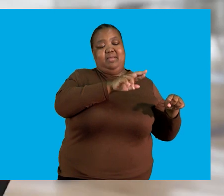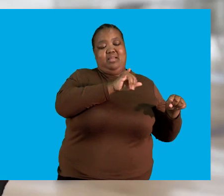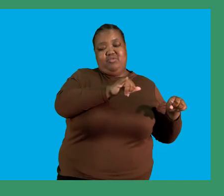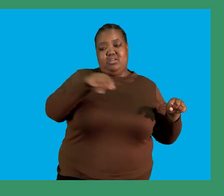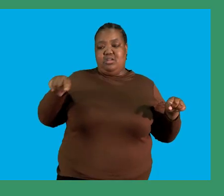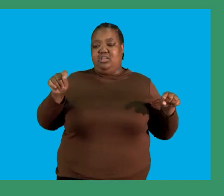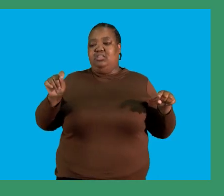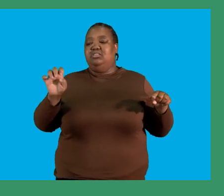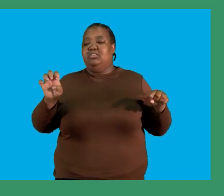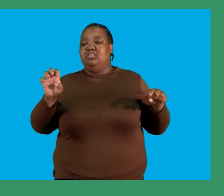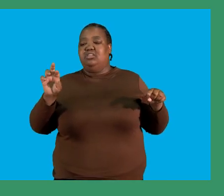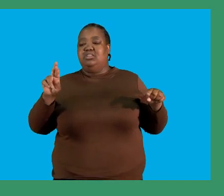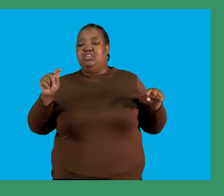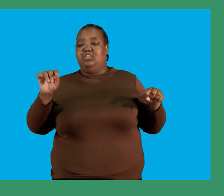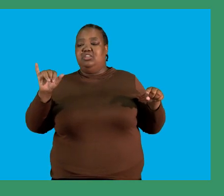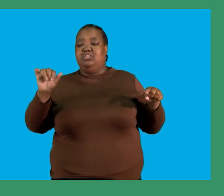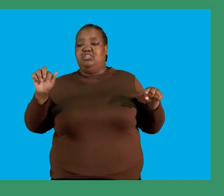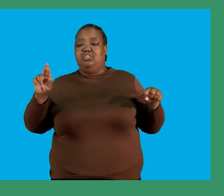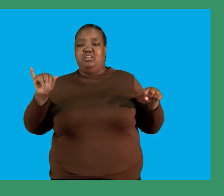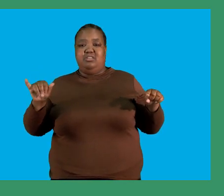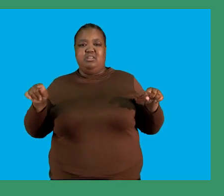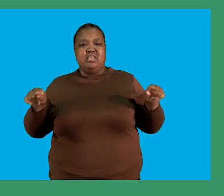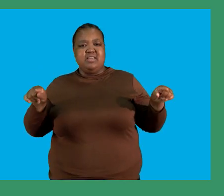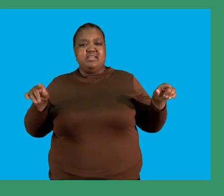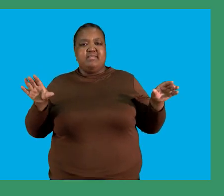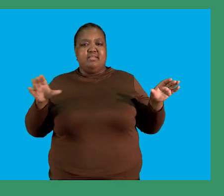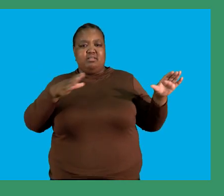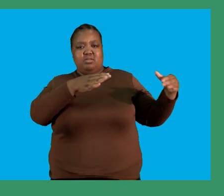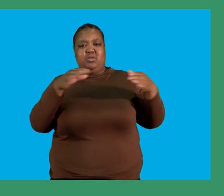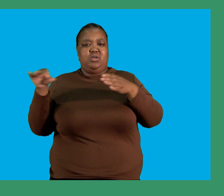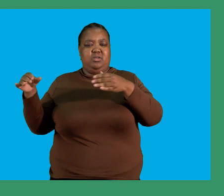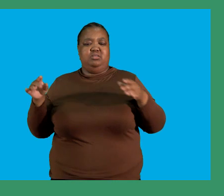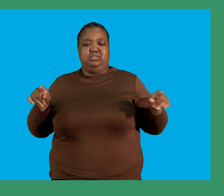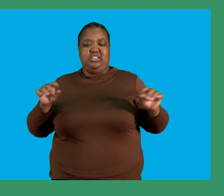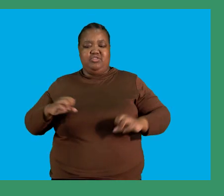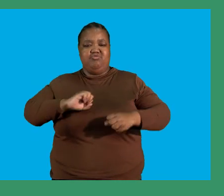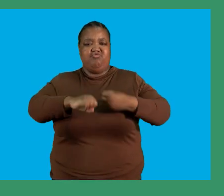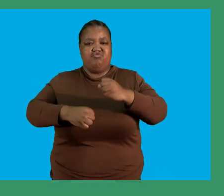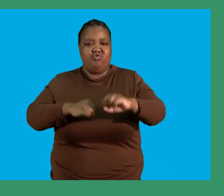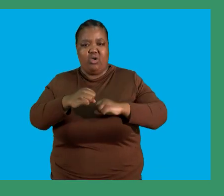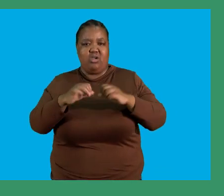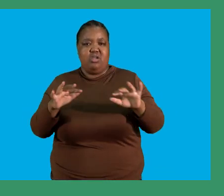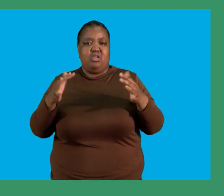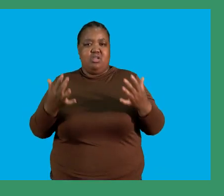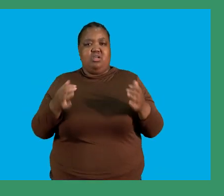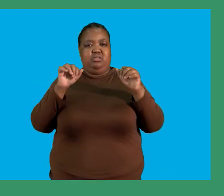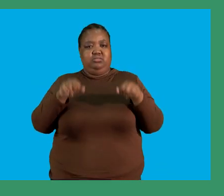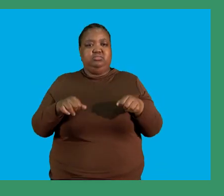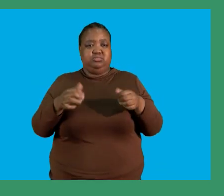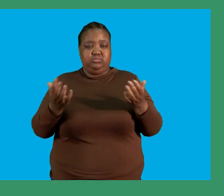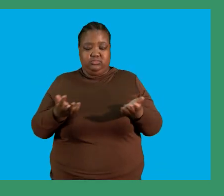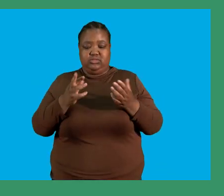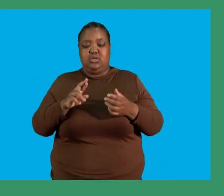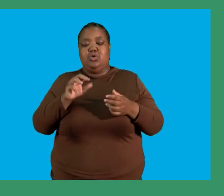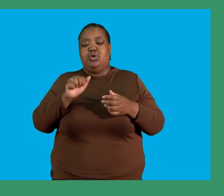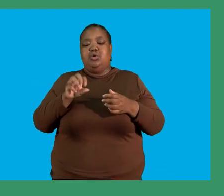to struggle? Now let's then look at the primary sector. As we have already mentioned, we are dealing with